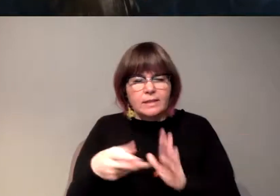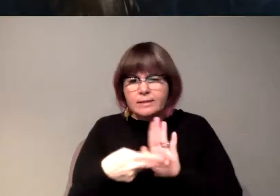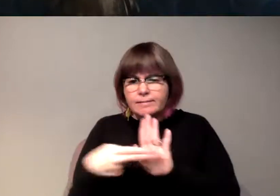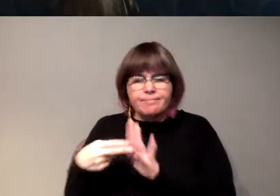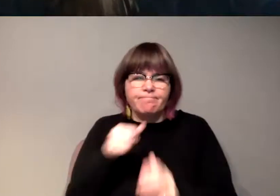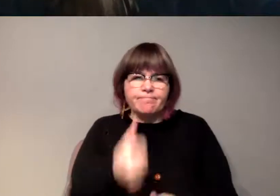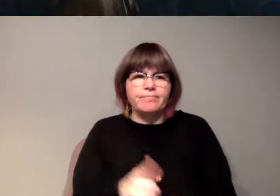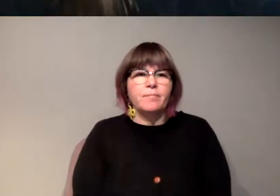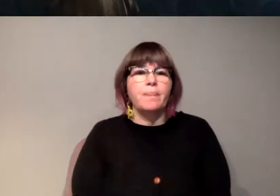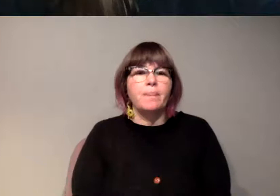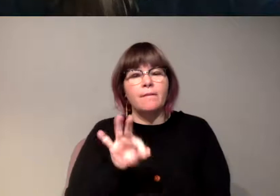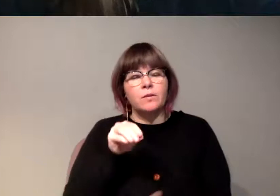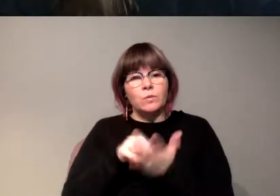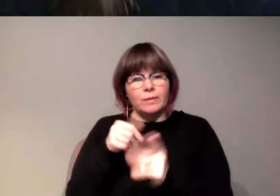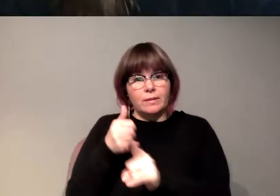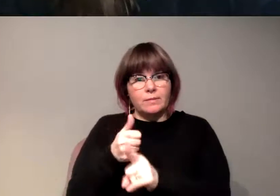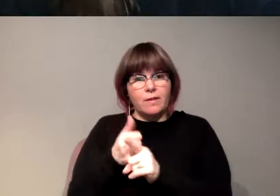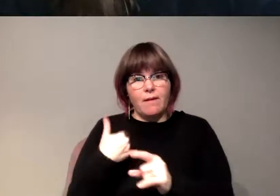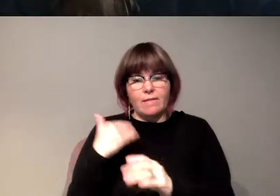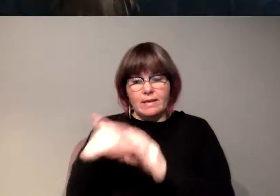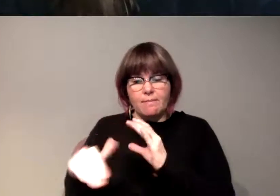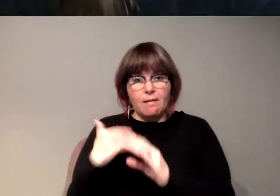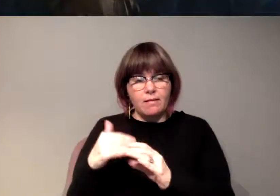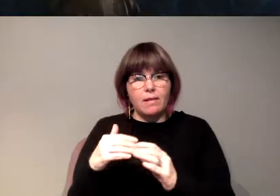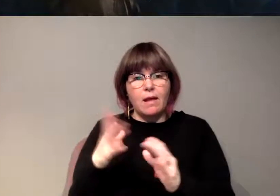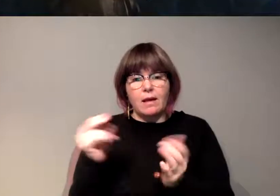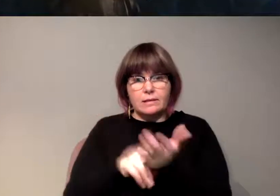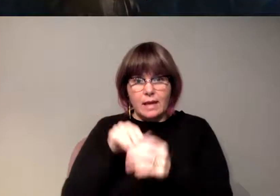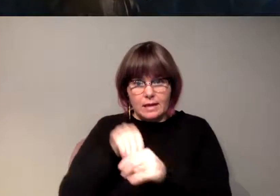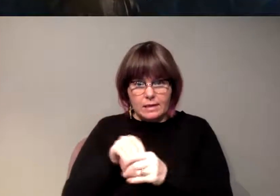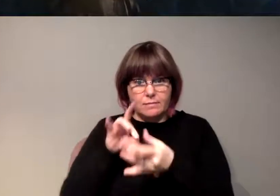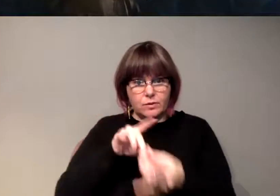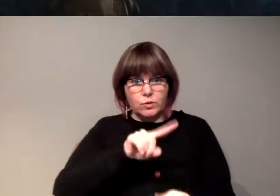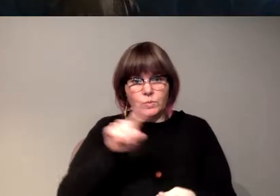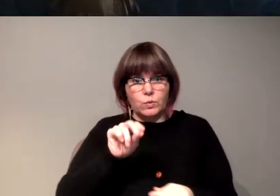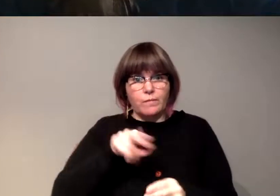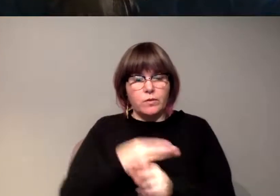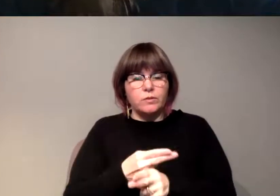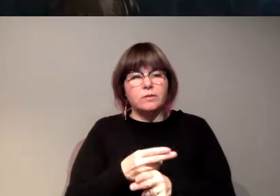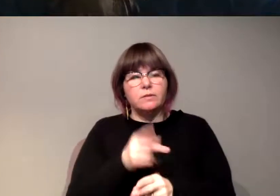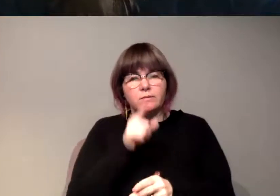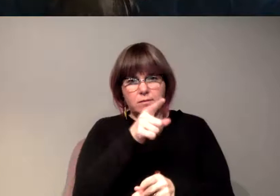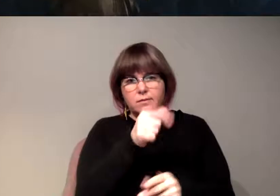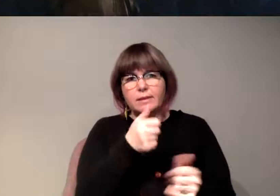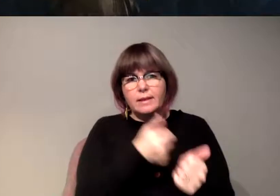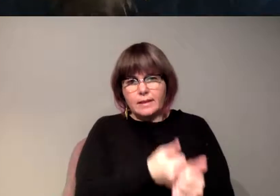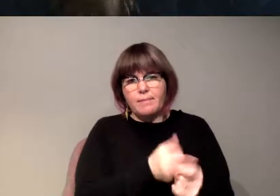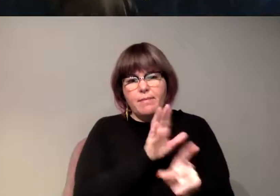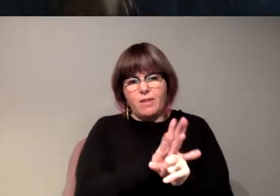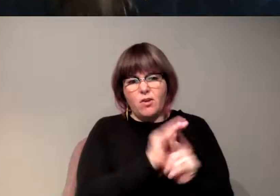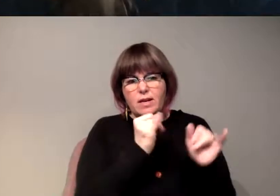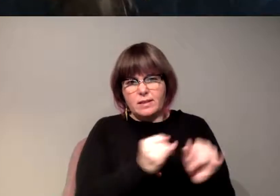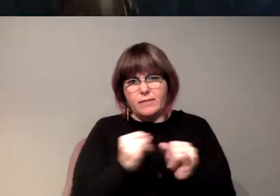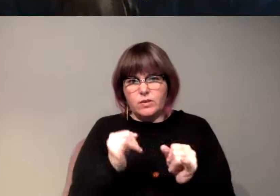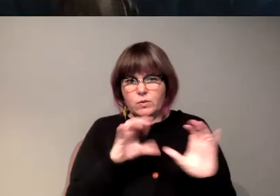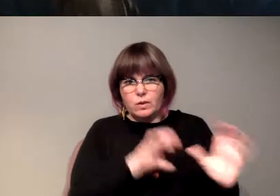a student has an email address and a login with Zooniverse, the Zooniverse actually keeps track of their individual classifications.